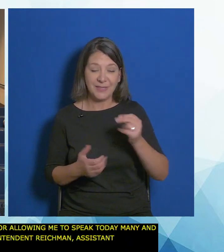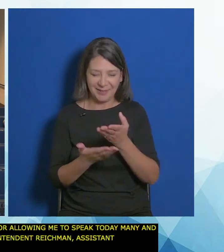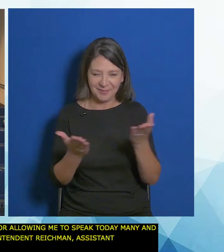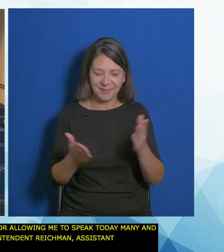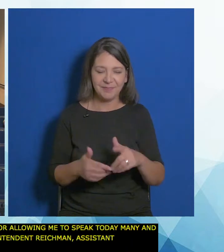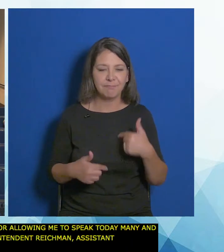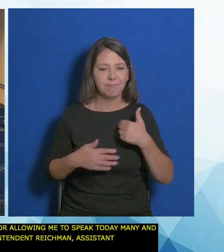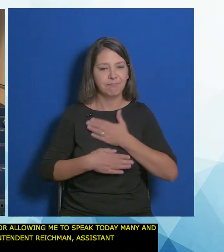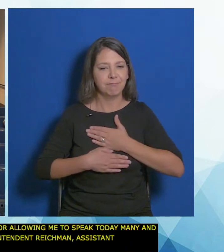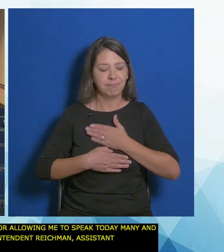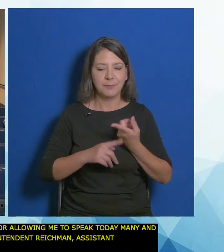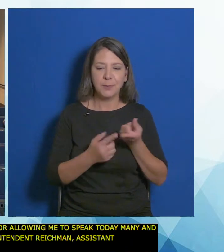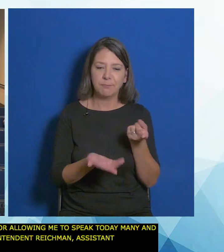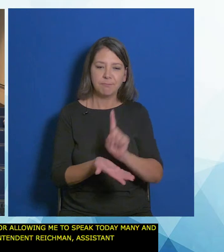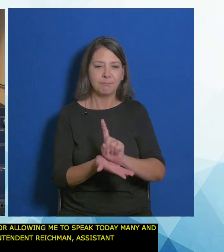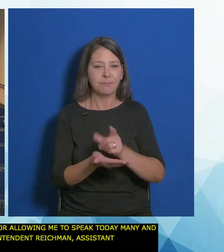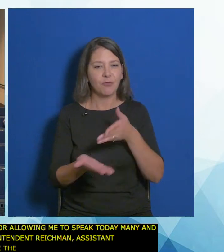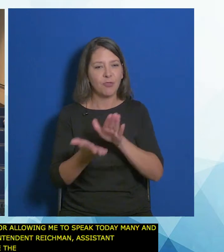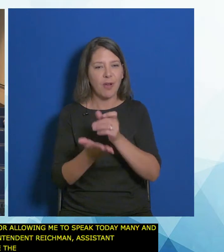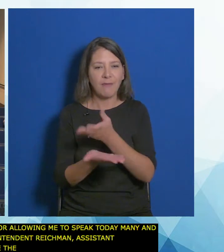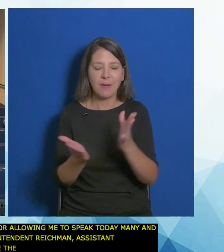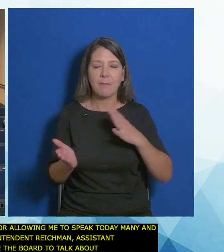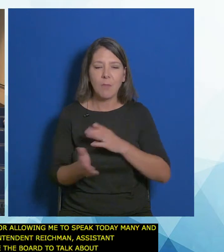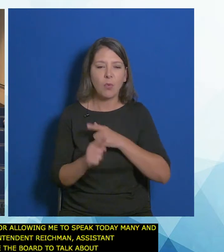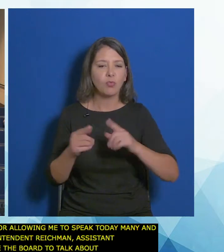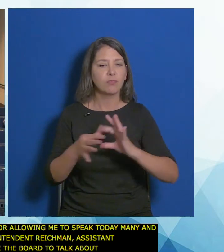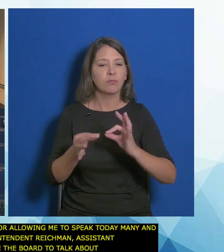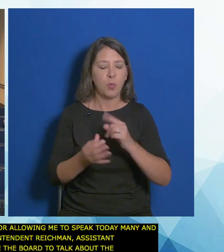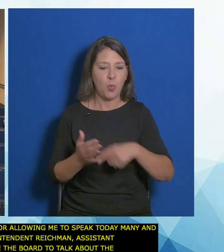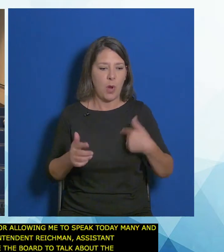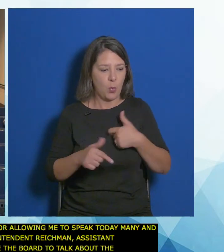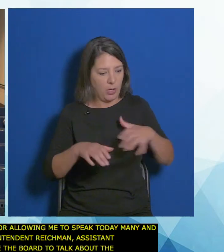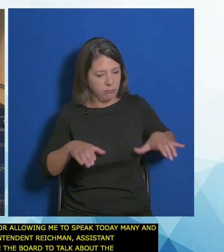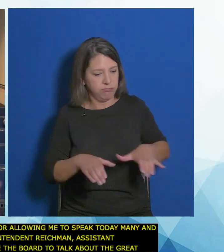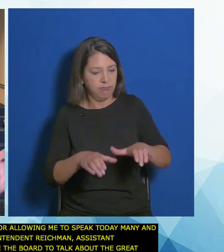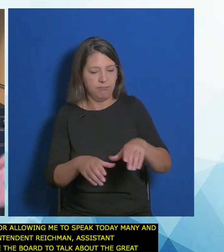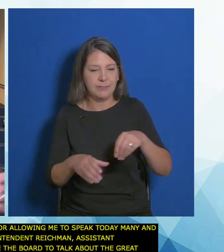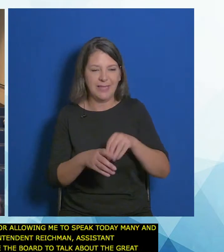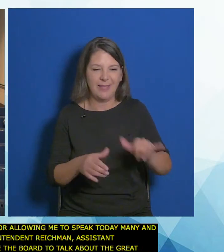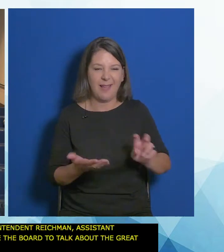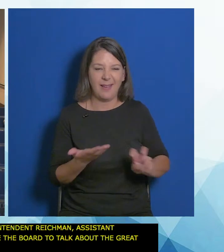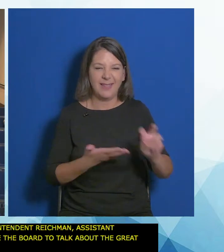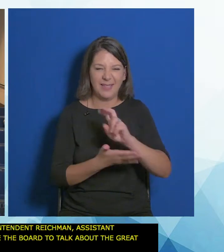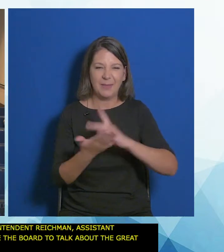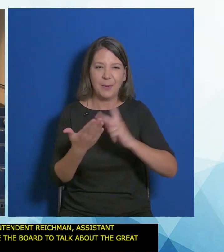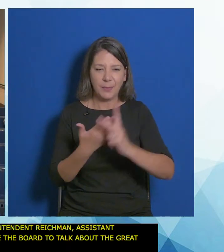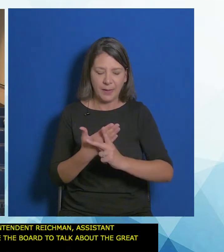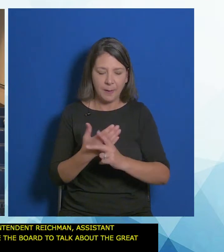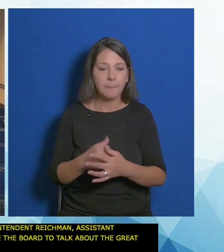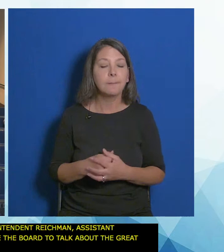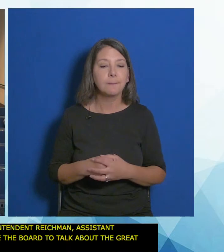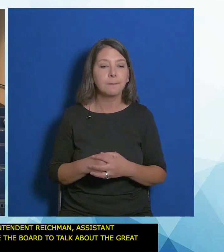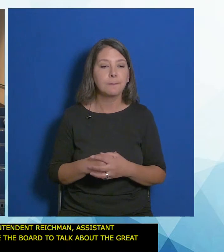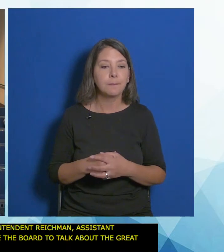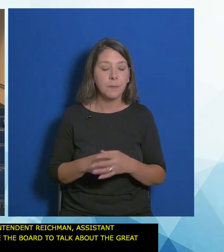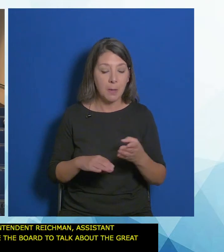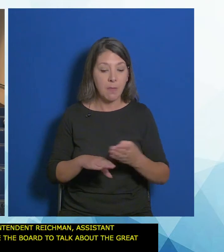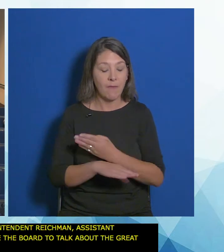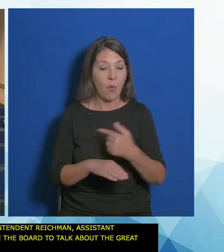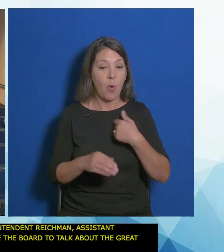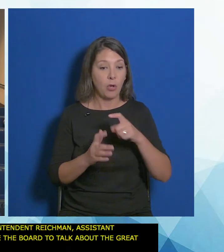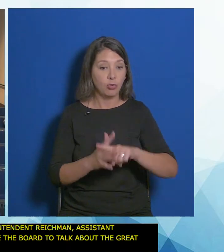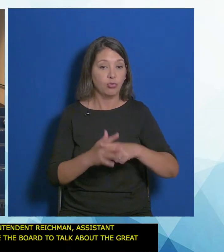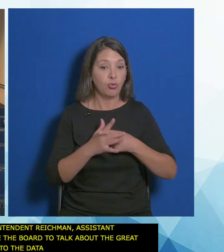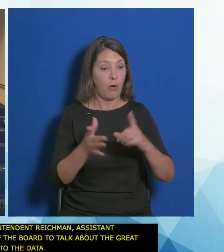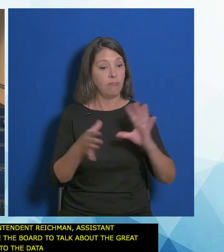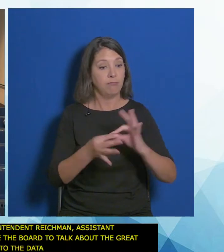the board to talk about the great work that we're doing in the itinerant program. Before I get to the data that our regional directors and